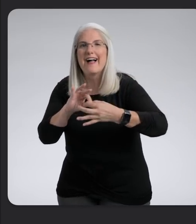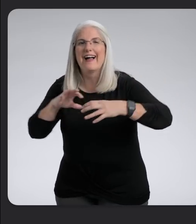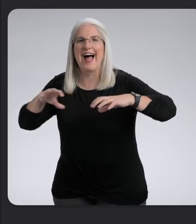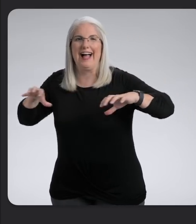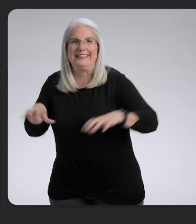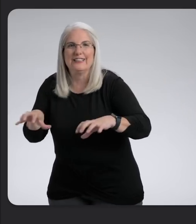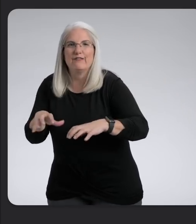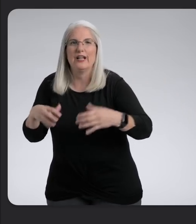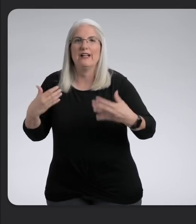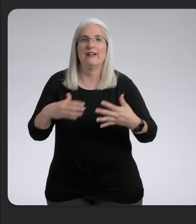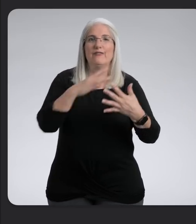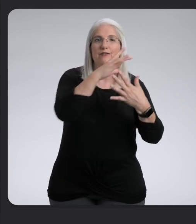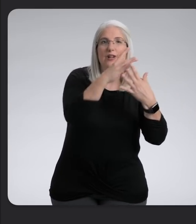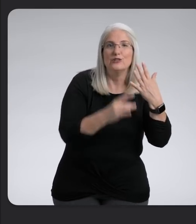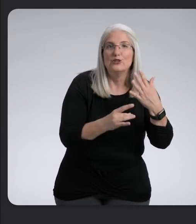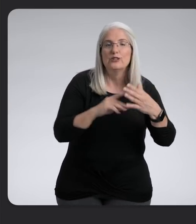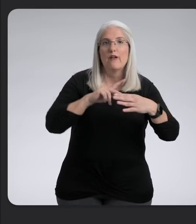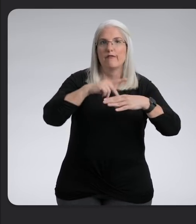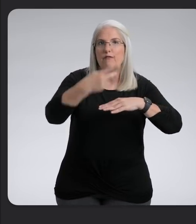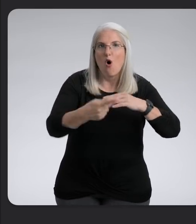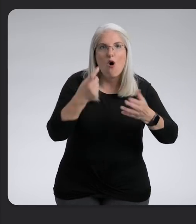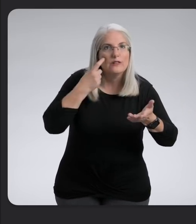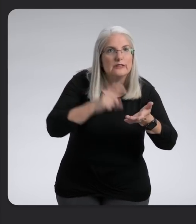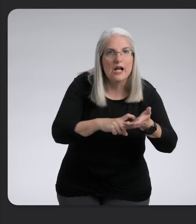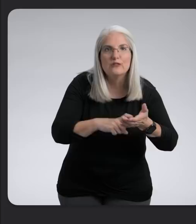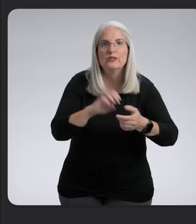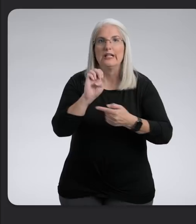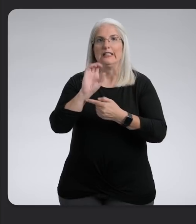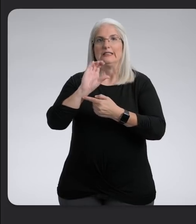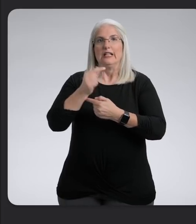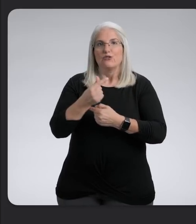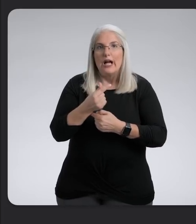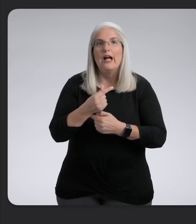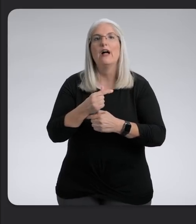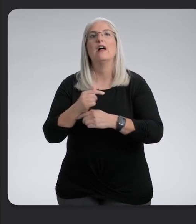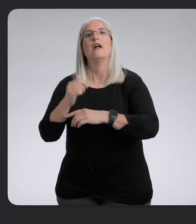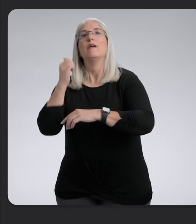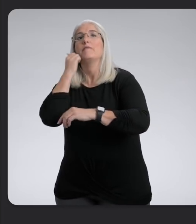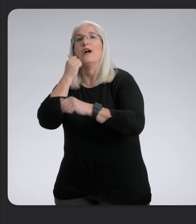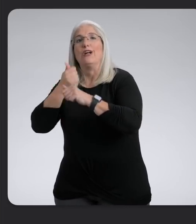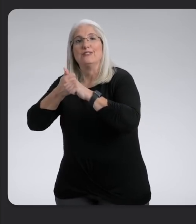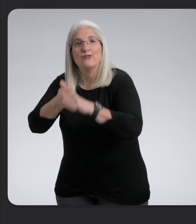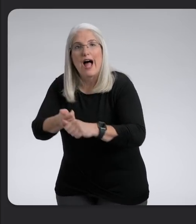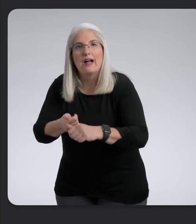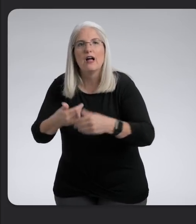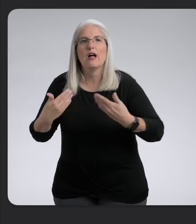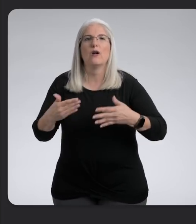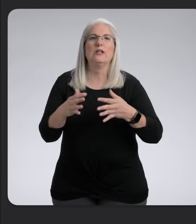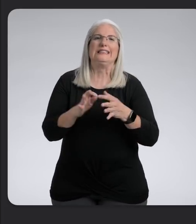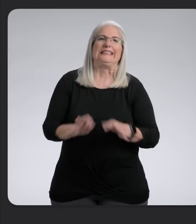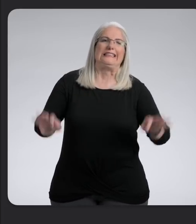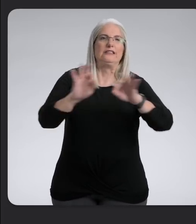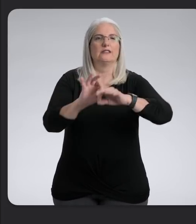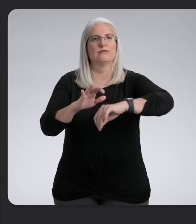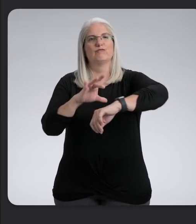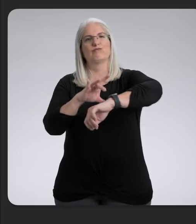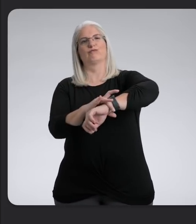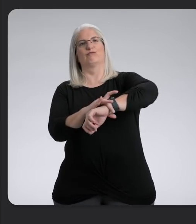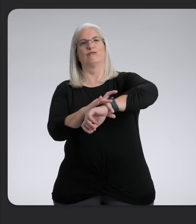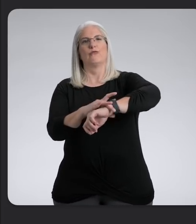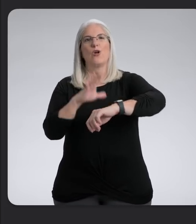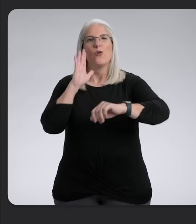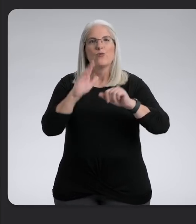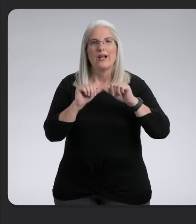fall detection, ECG, and cycle tracking, Apple Watch is an essential health companion. It motivates you to close your activity rings